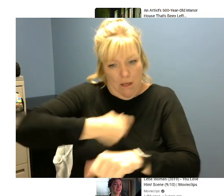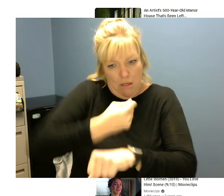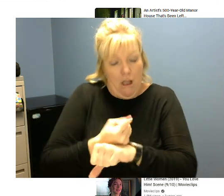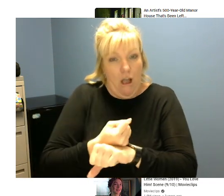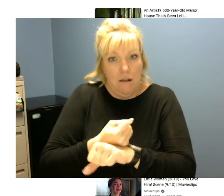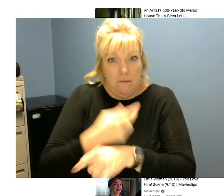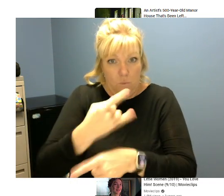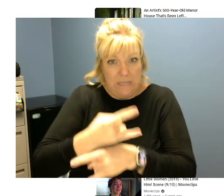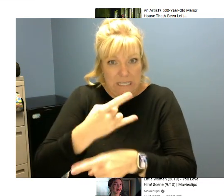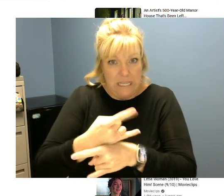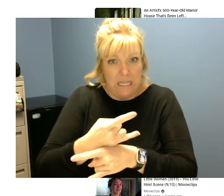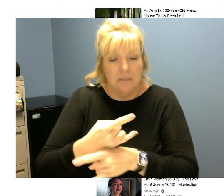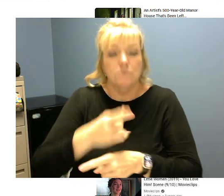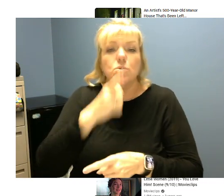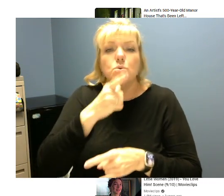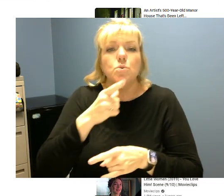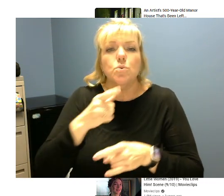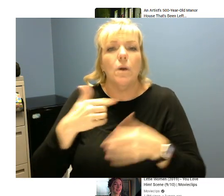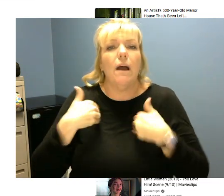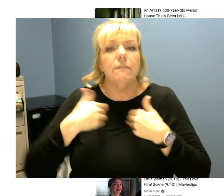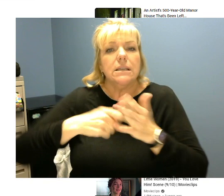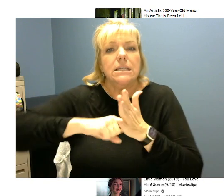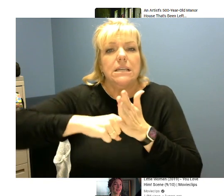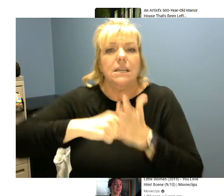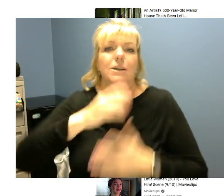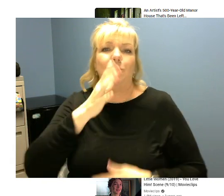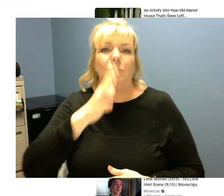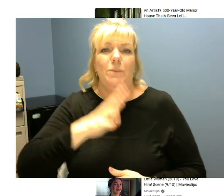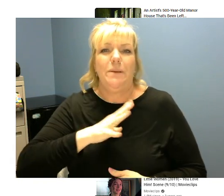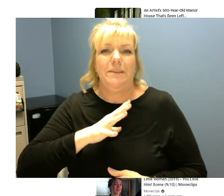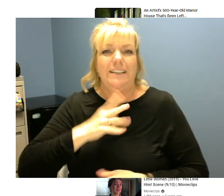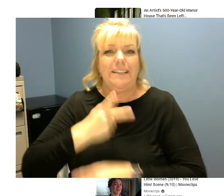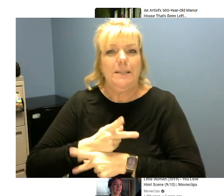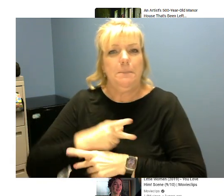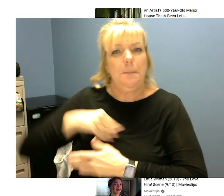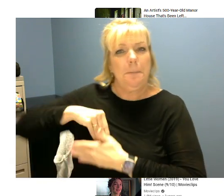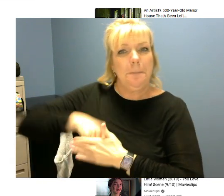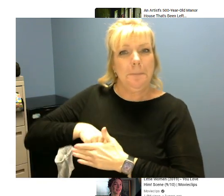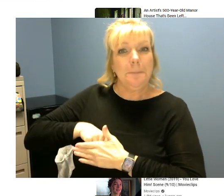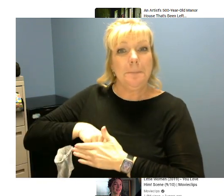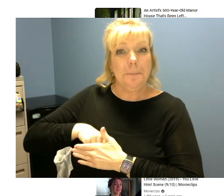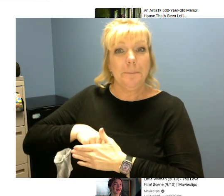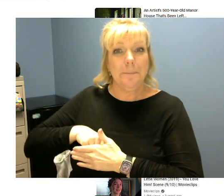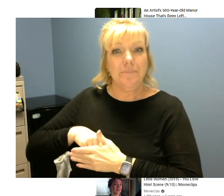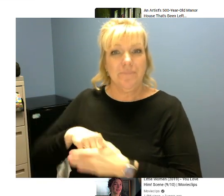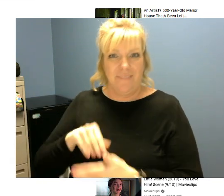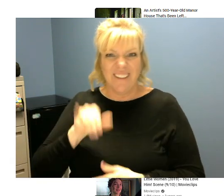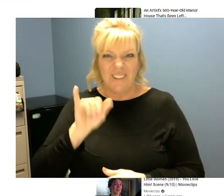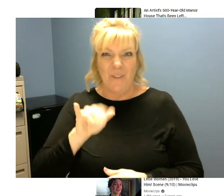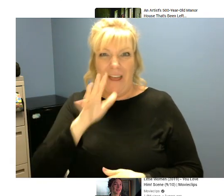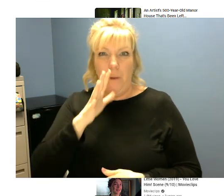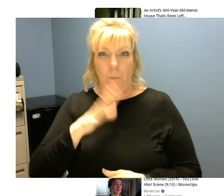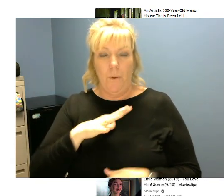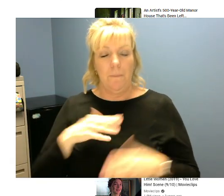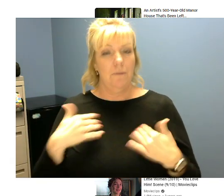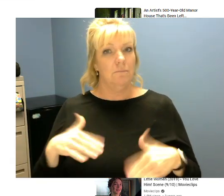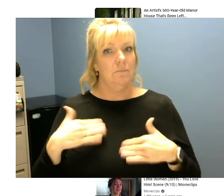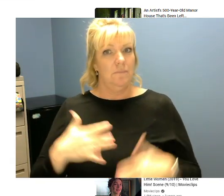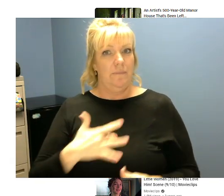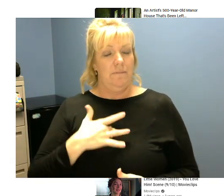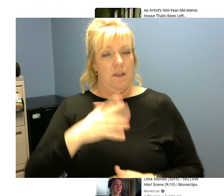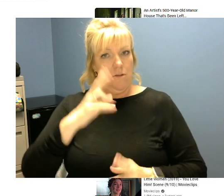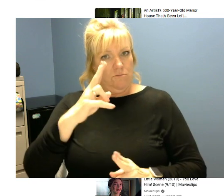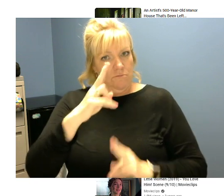women. I guess the thought is that they aren't going to drink it. And so she has great pride in this,